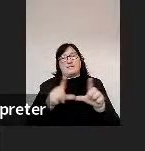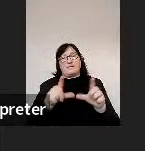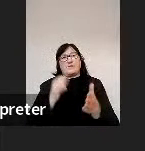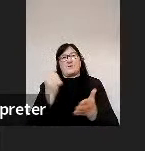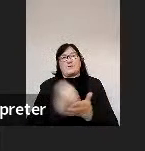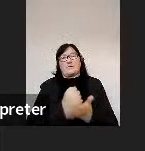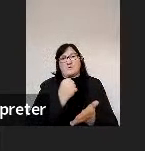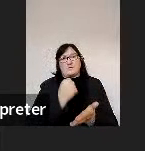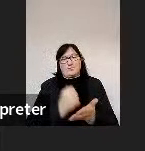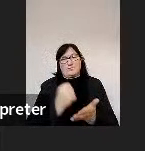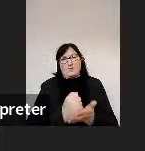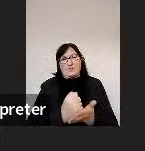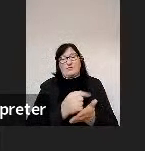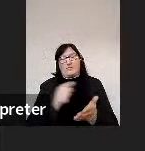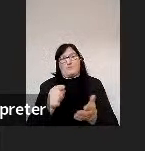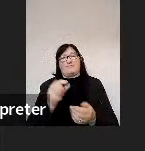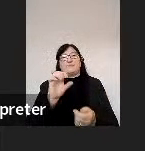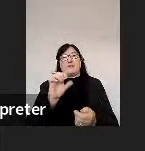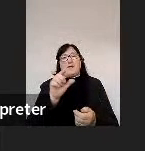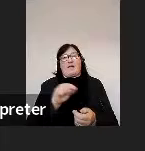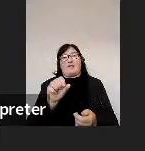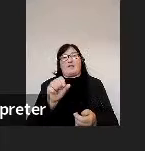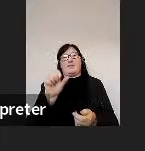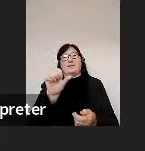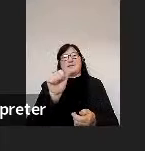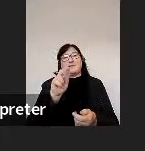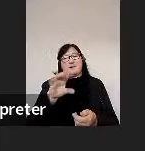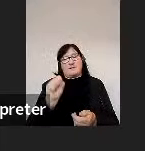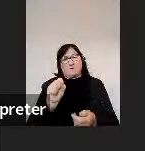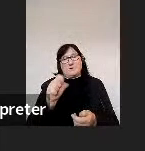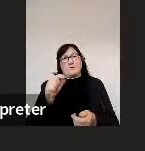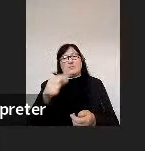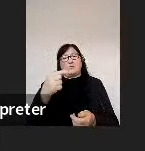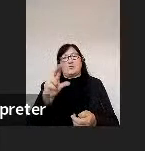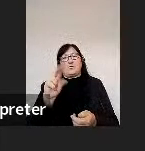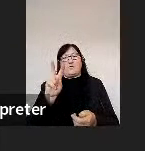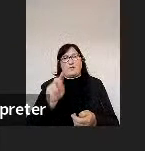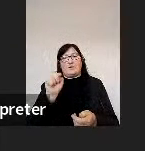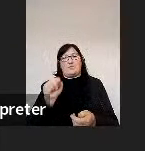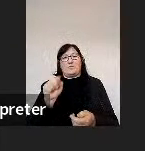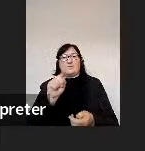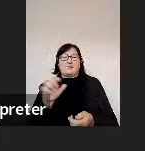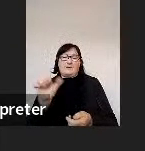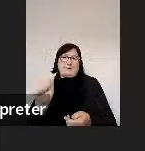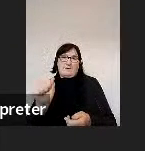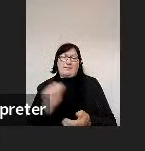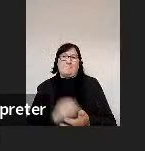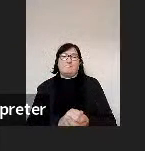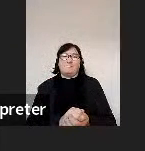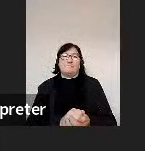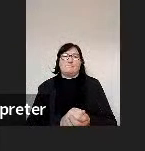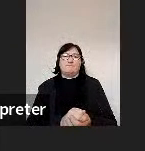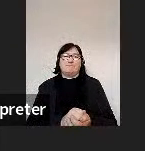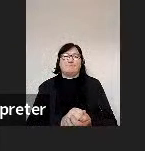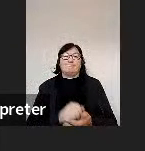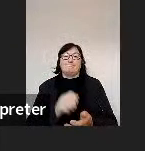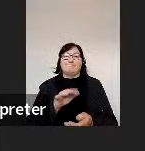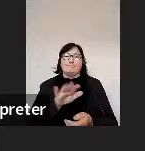registration@sars.gov.za. So it will be the ORTIA using the